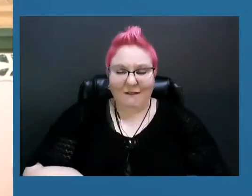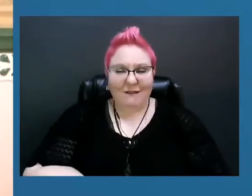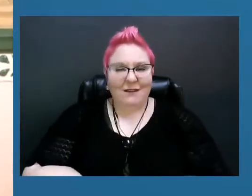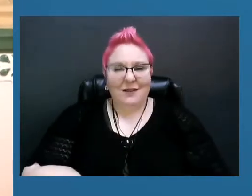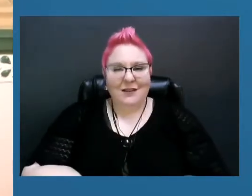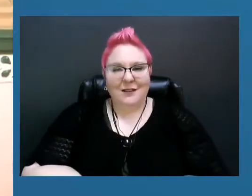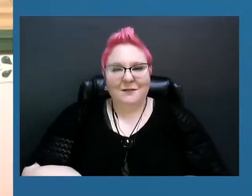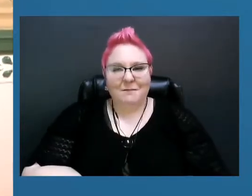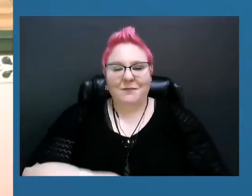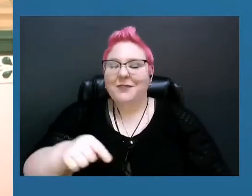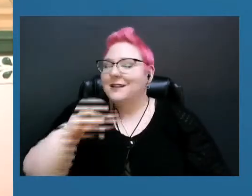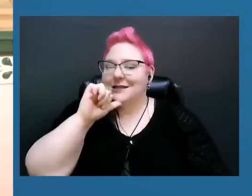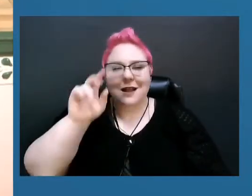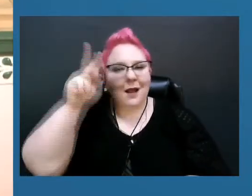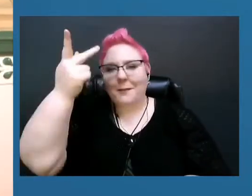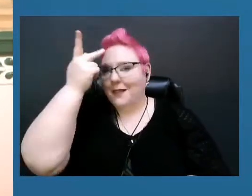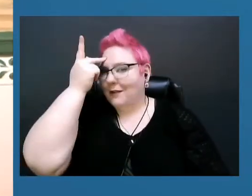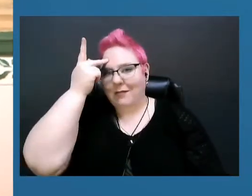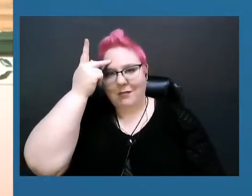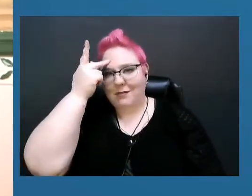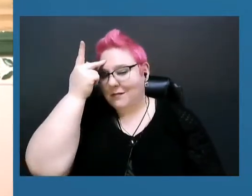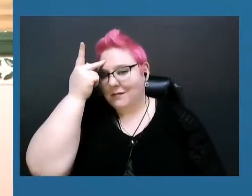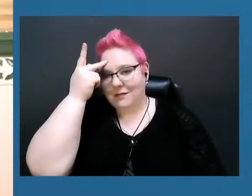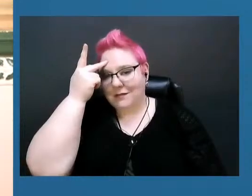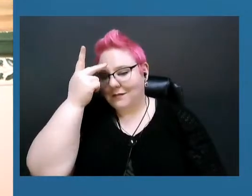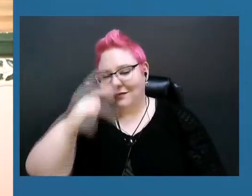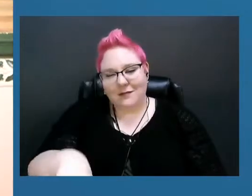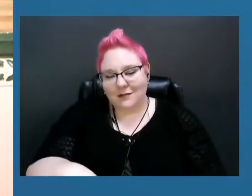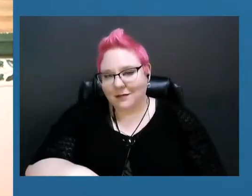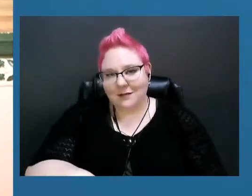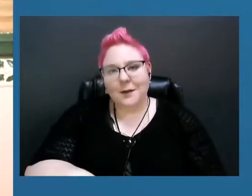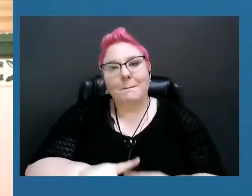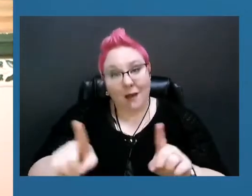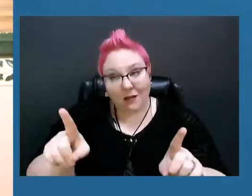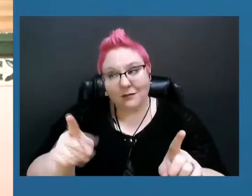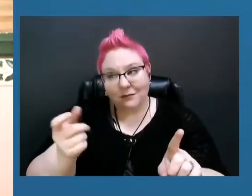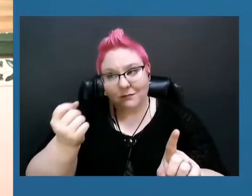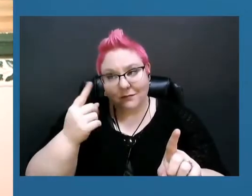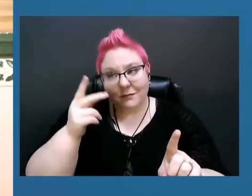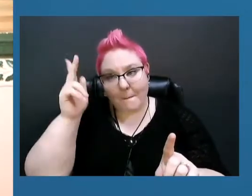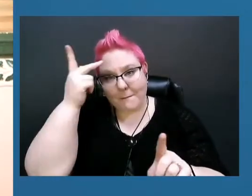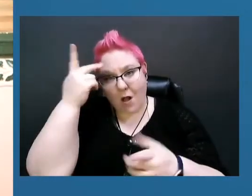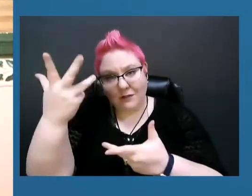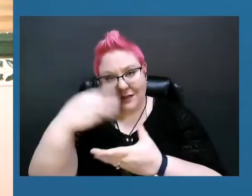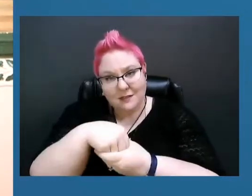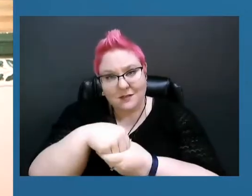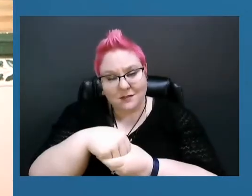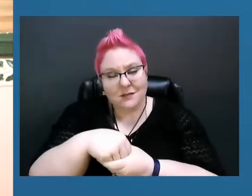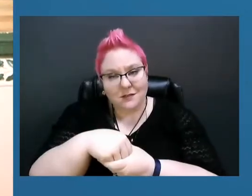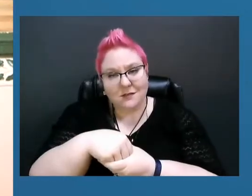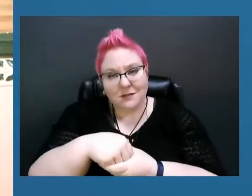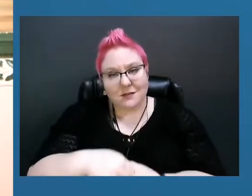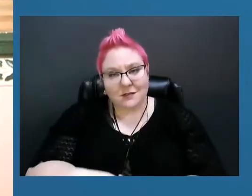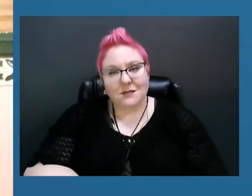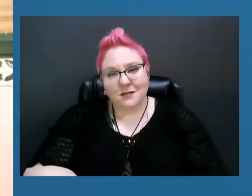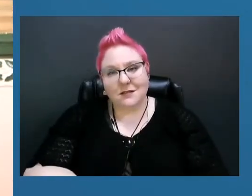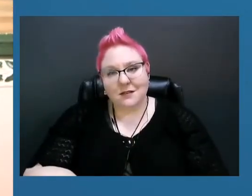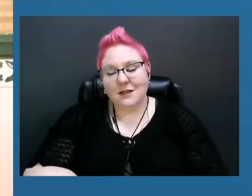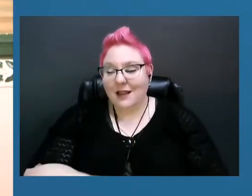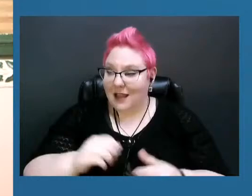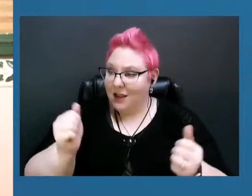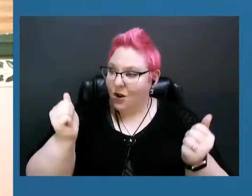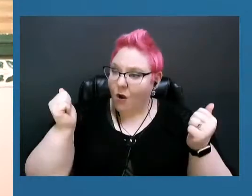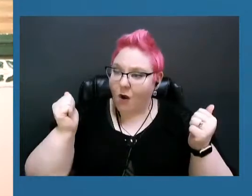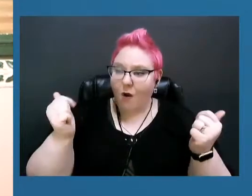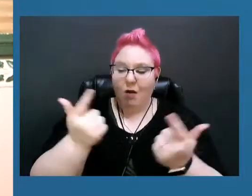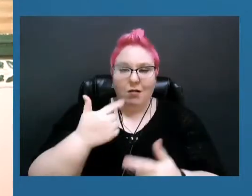This is not a political event, but there is politics at play here, and all of us are citizens of a great